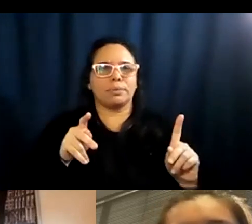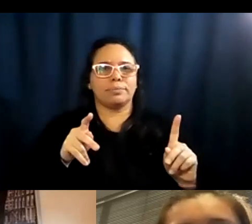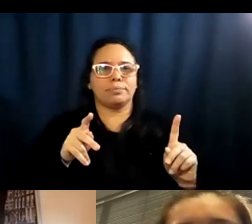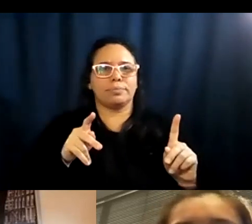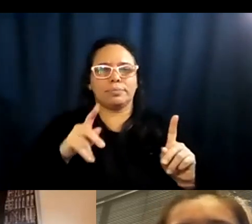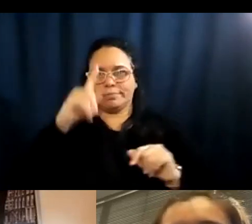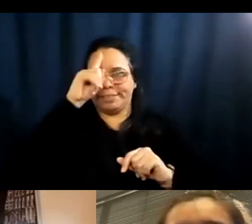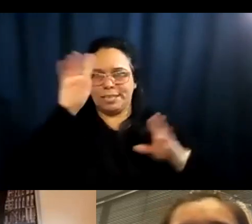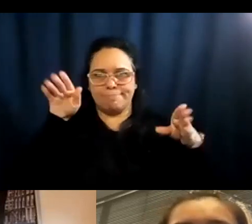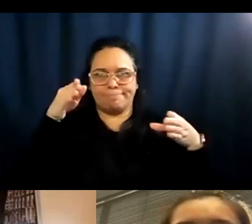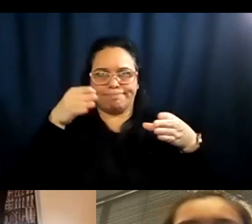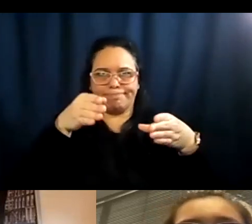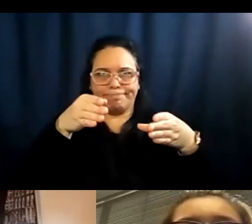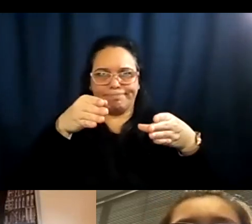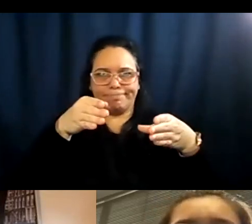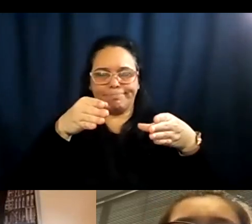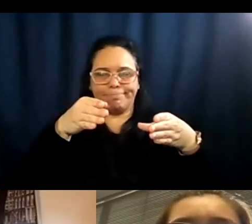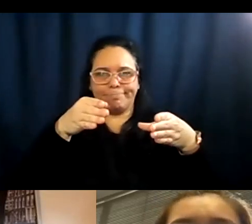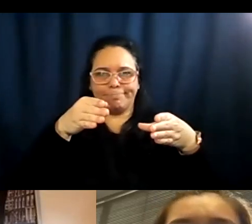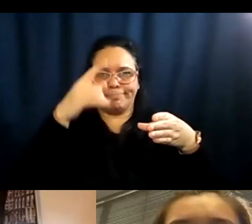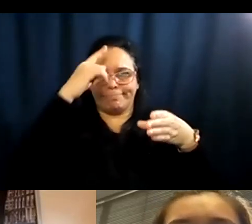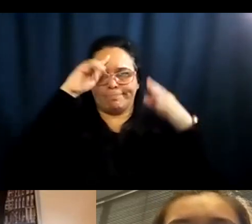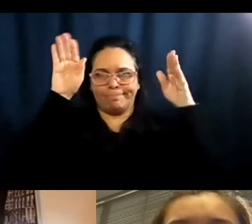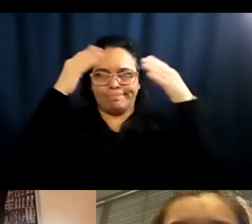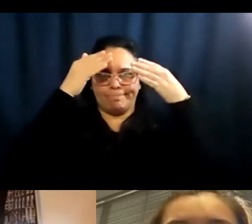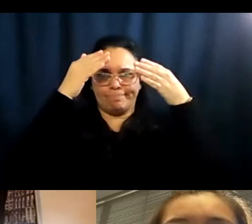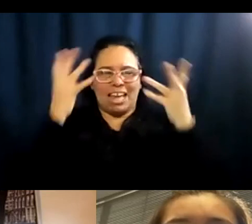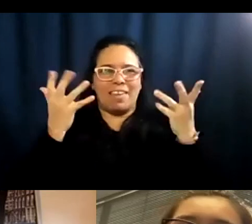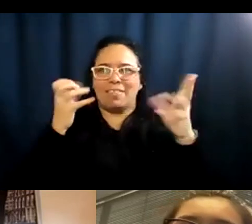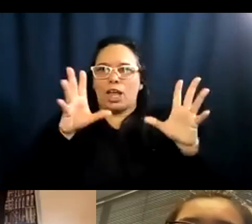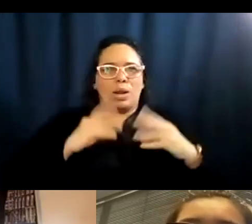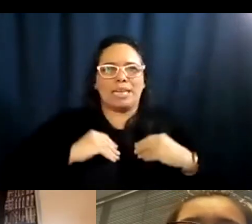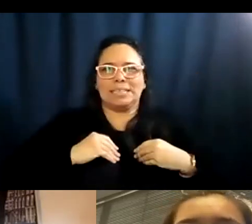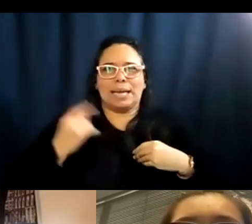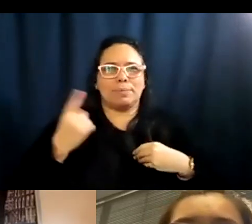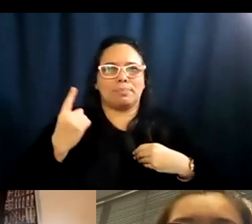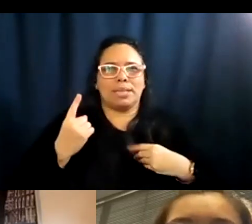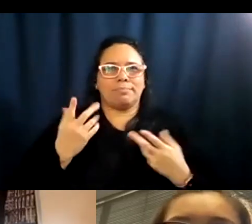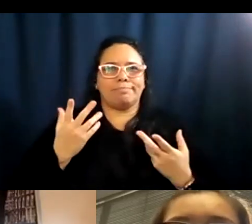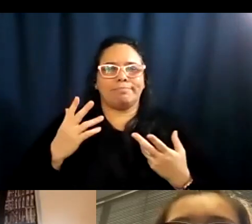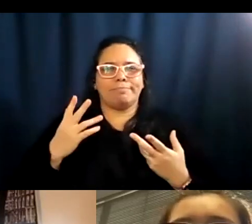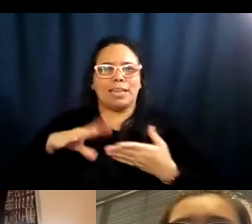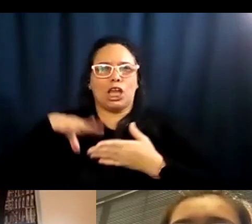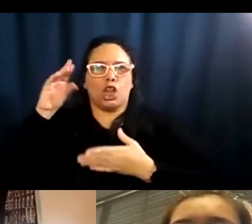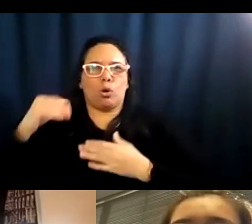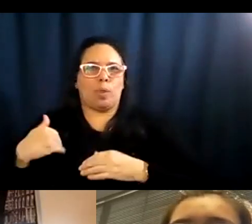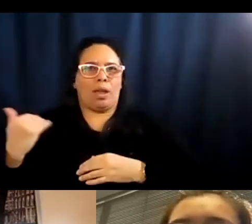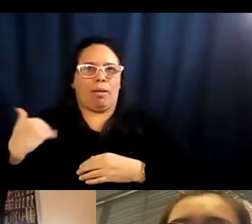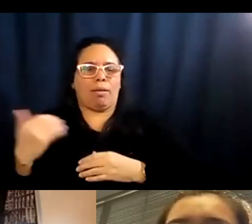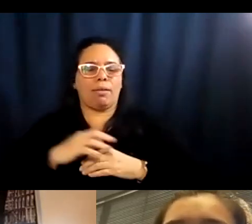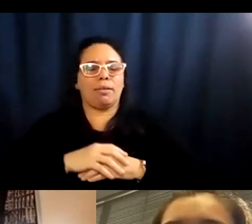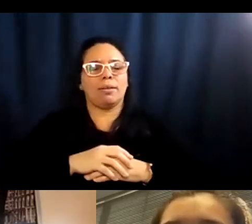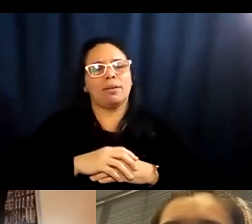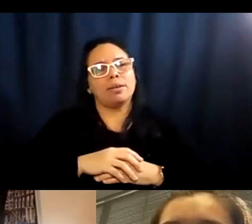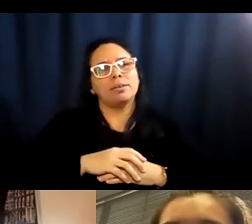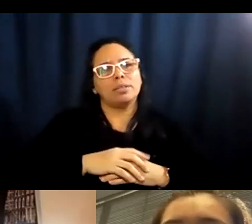narrow-minded, and they kind of don't want to accept something that they never learned as a child or, you know, as an adolescent. And so I think that we